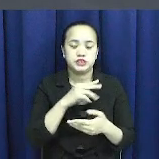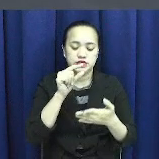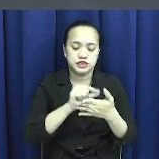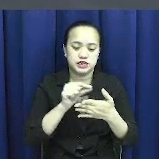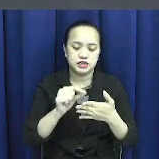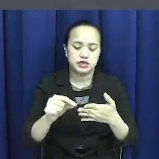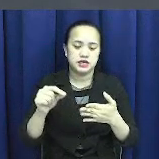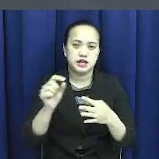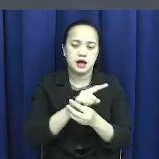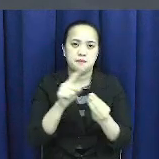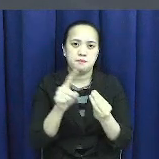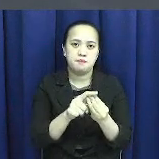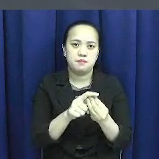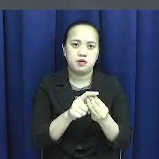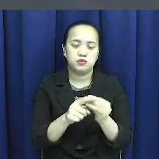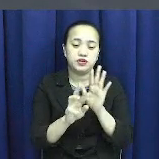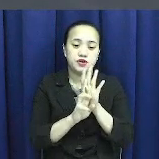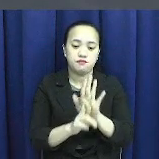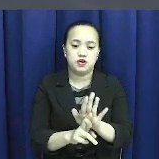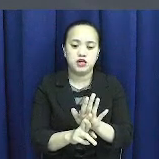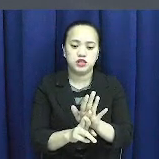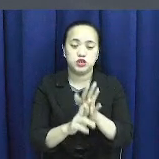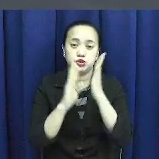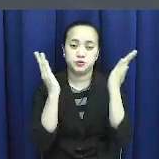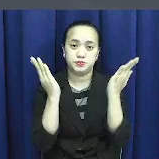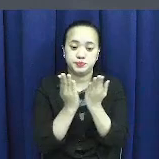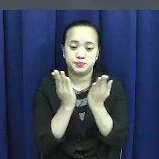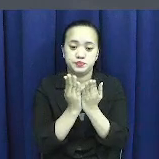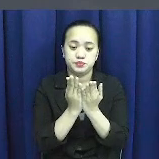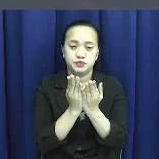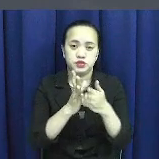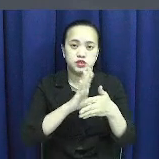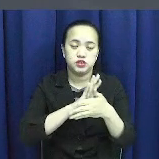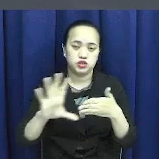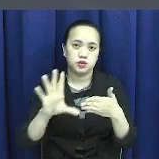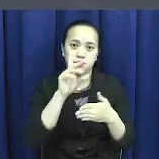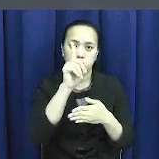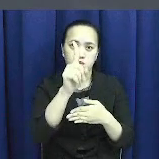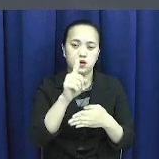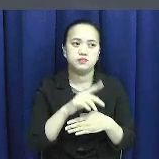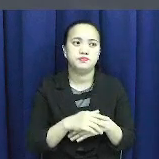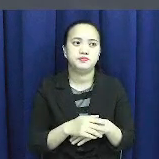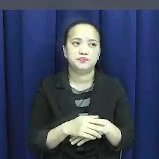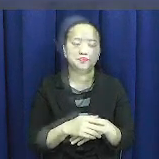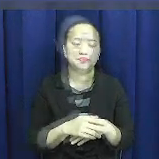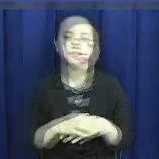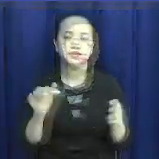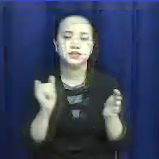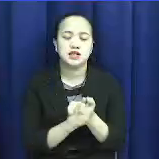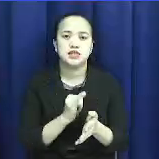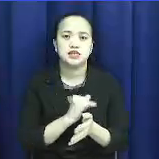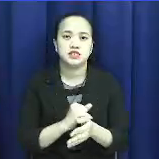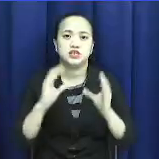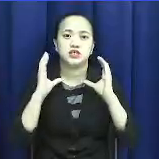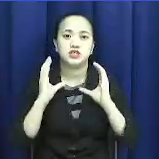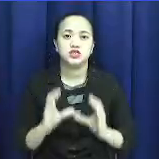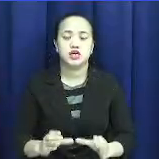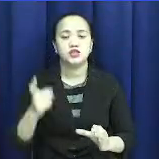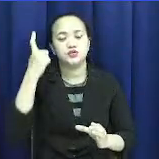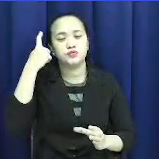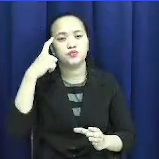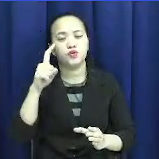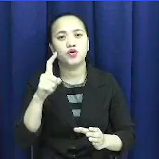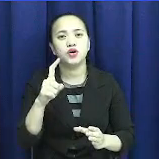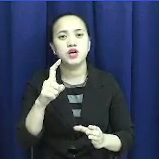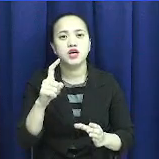Revelation. This is Revelation chapter 1, this is actually a privilege para po sa mga anak ng Diyos.